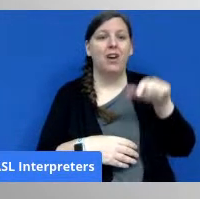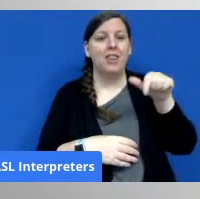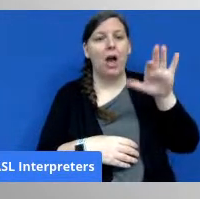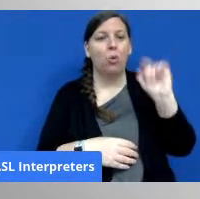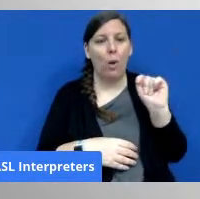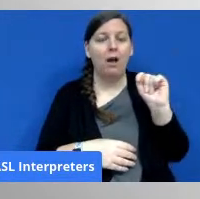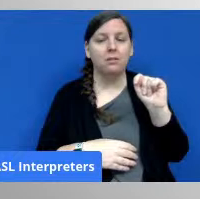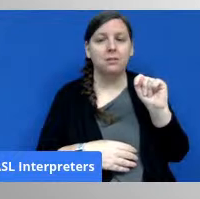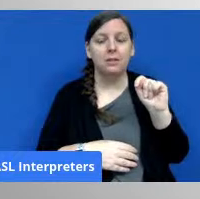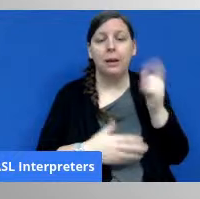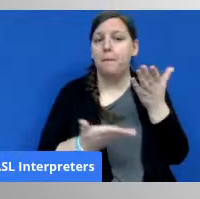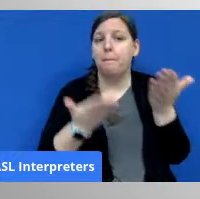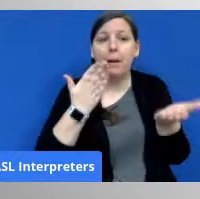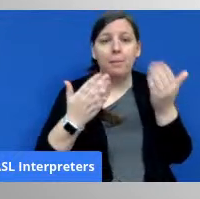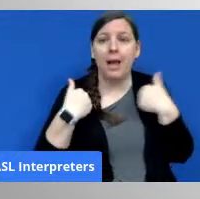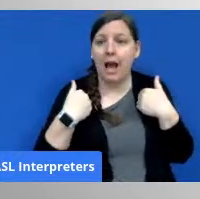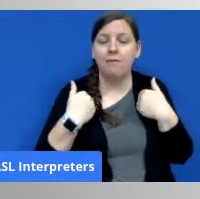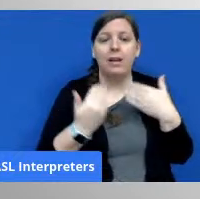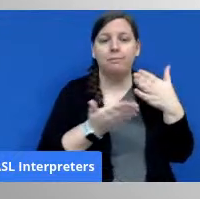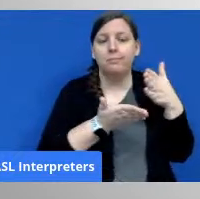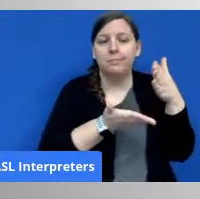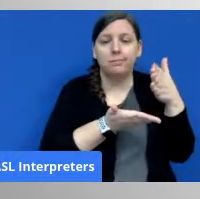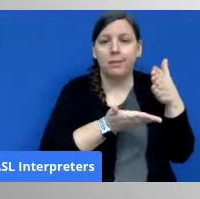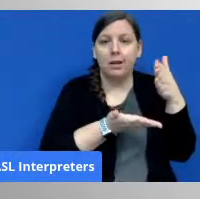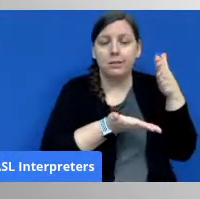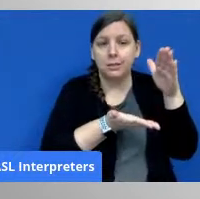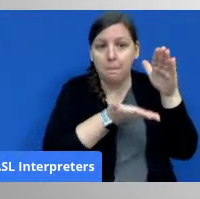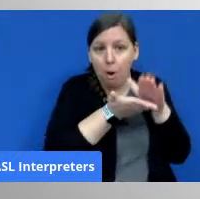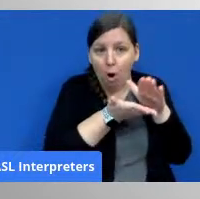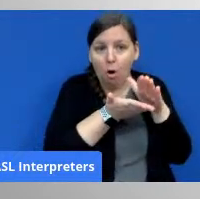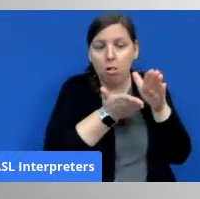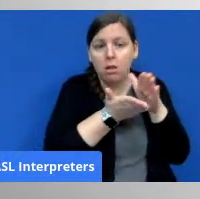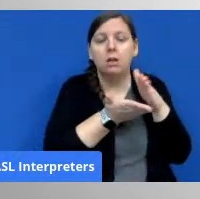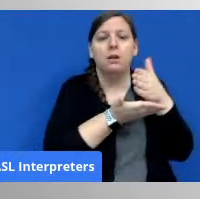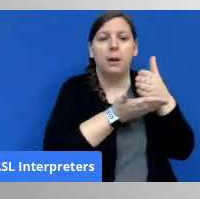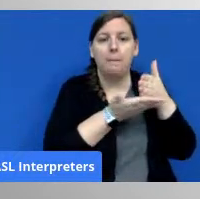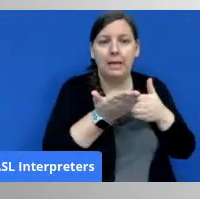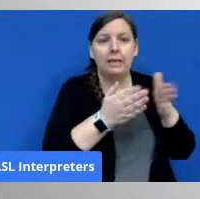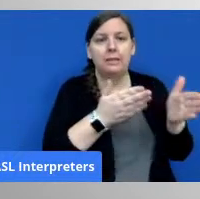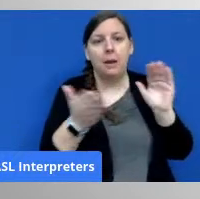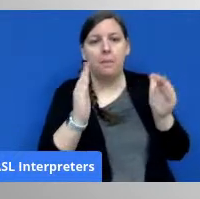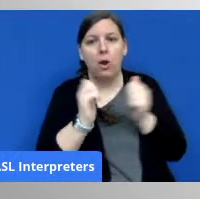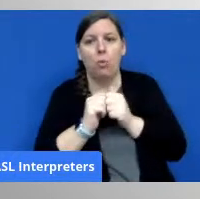pieces compared to CCSD or Leisure Services or UGA.